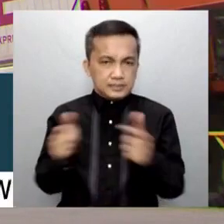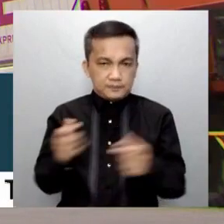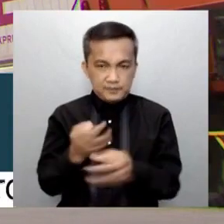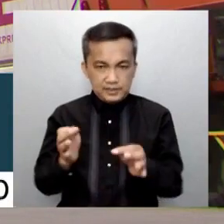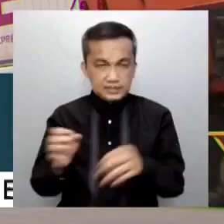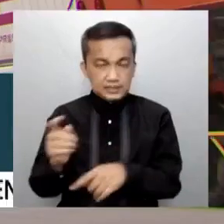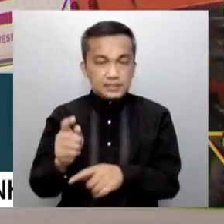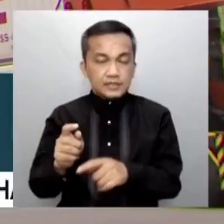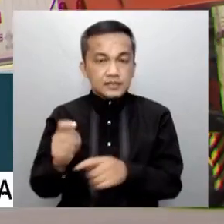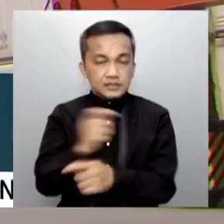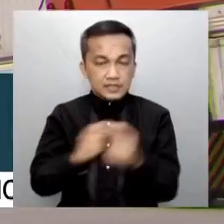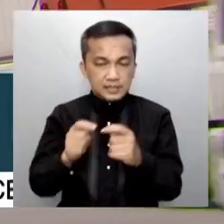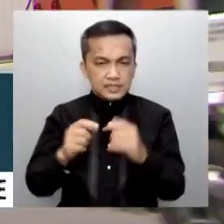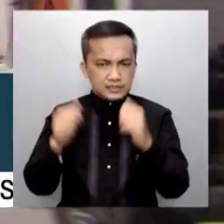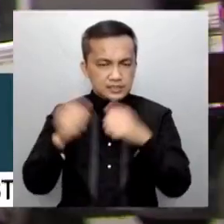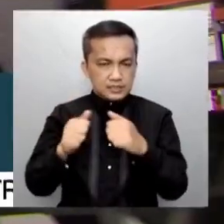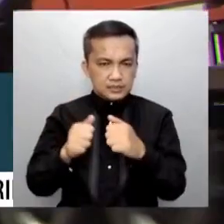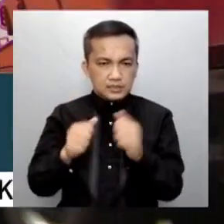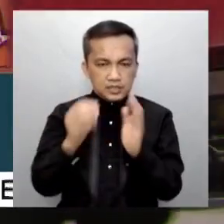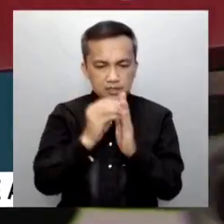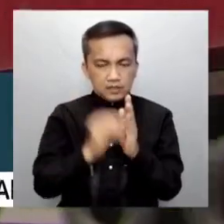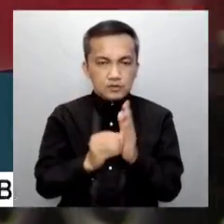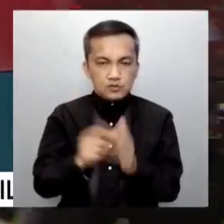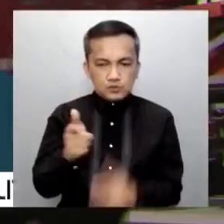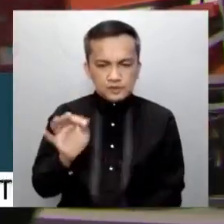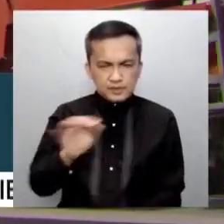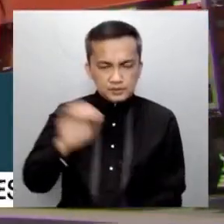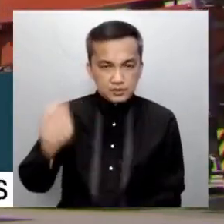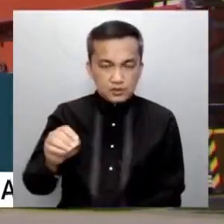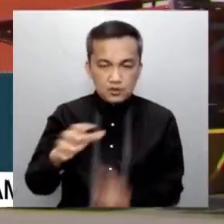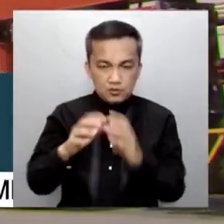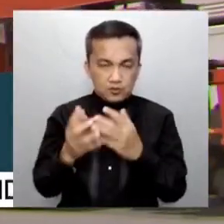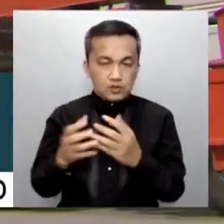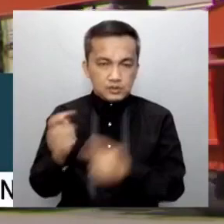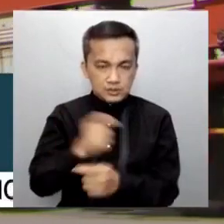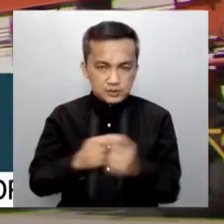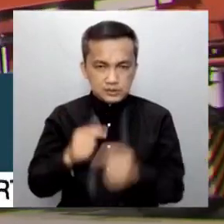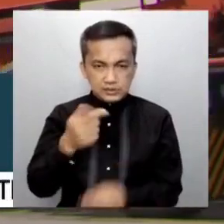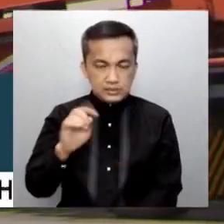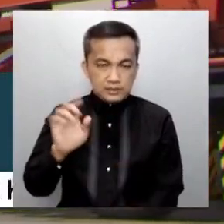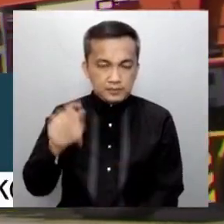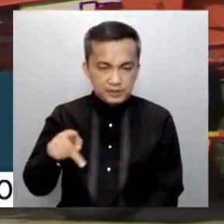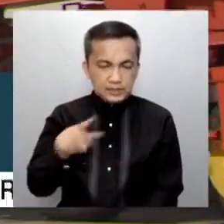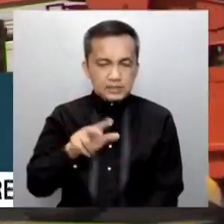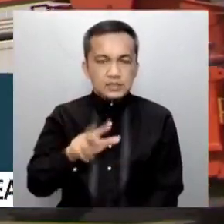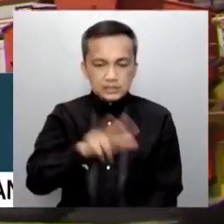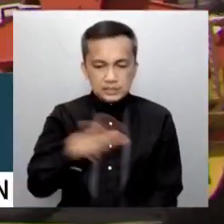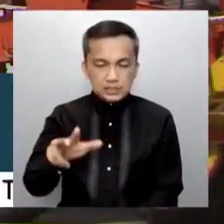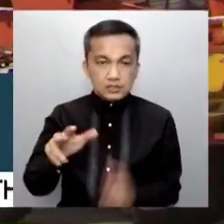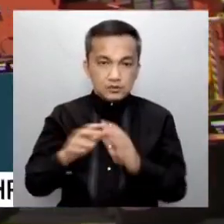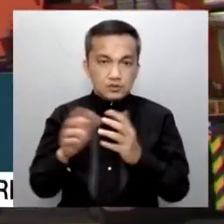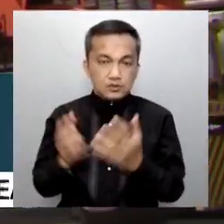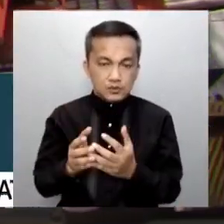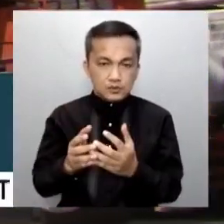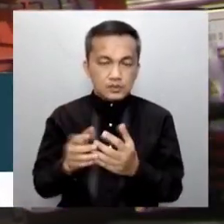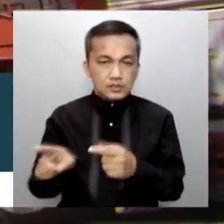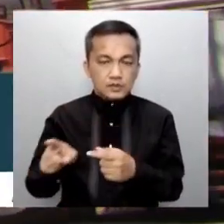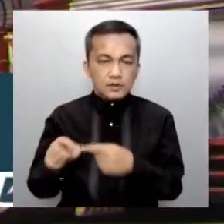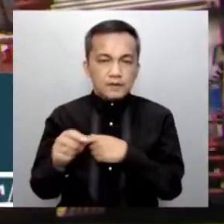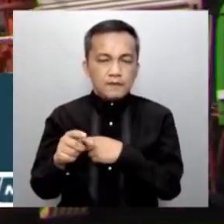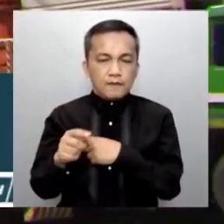for 29% of world's trade, 29% of world's GDP, 33% of global inward foreign direct